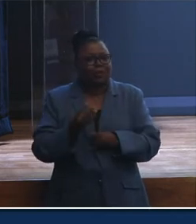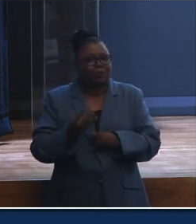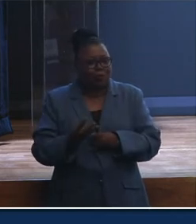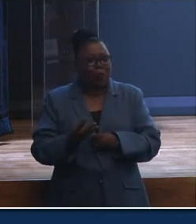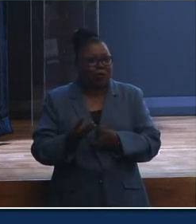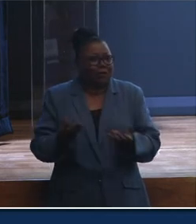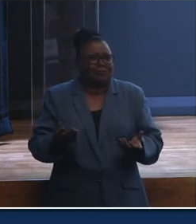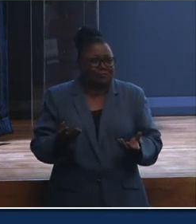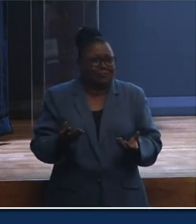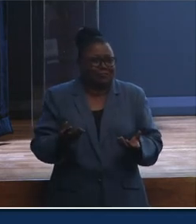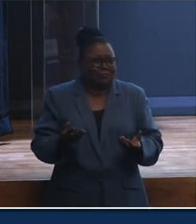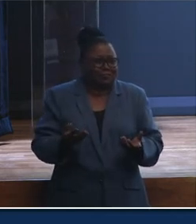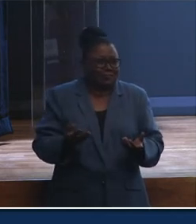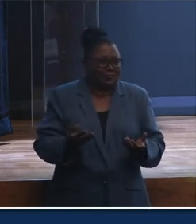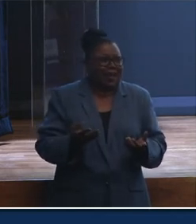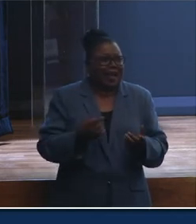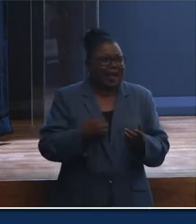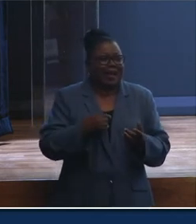And